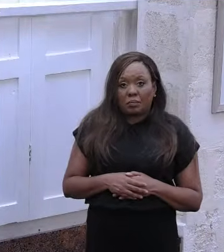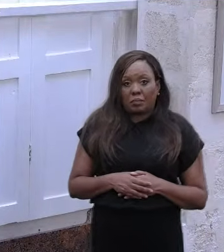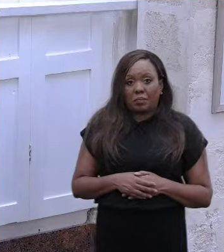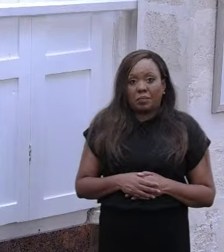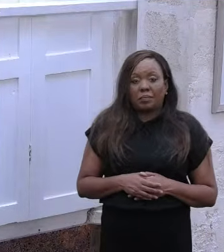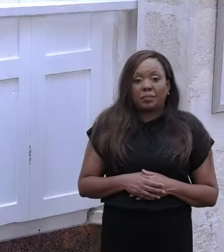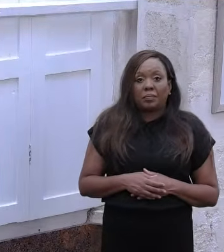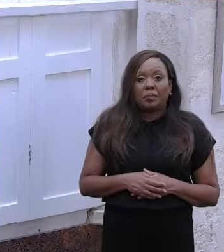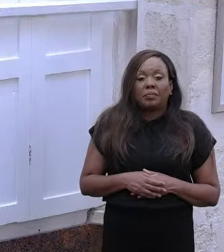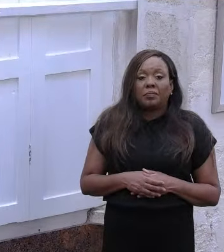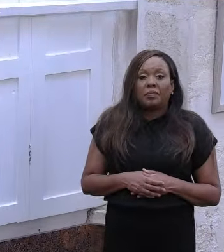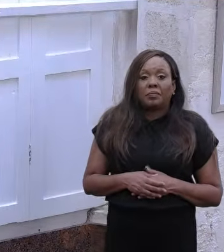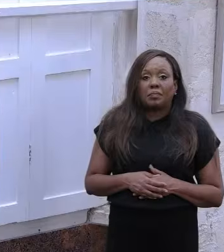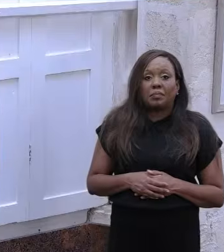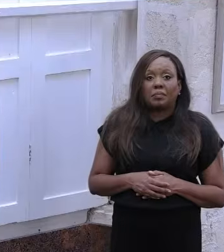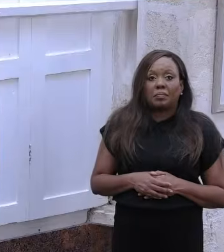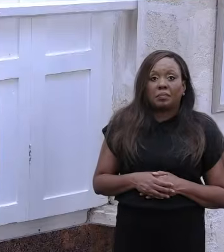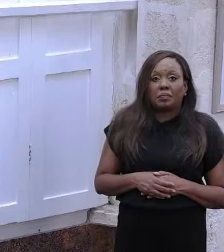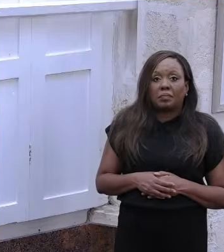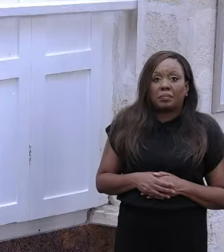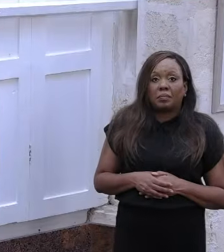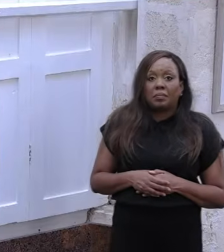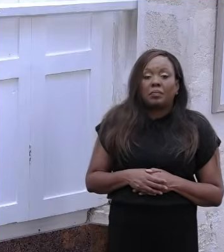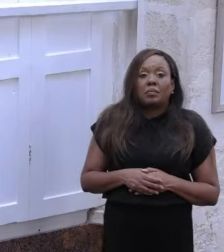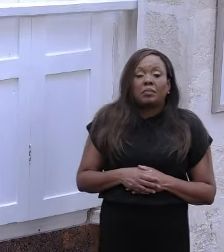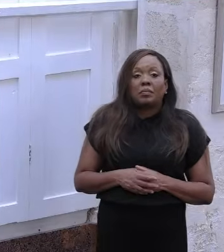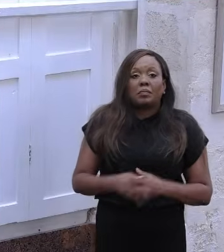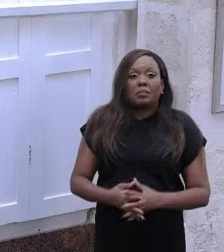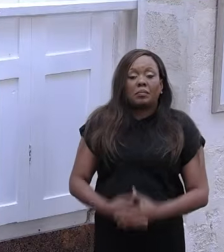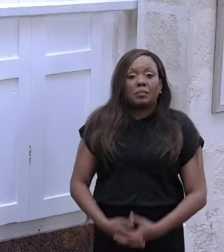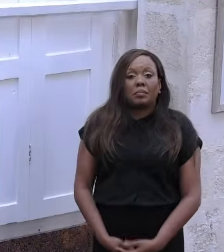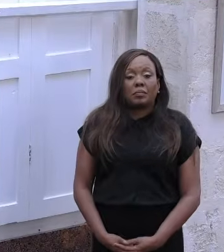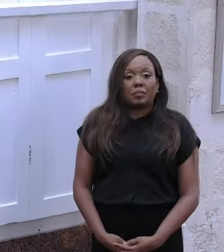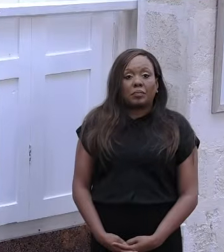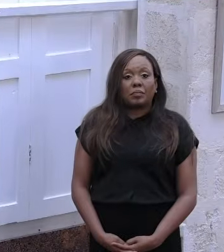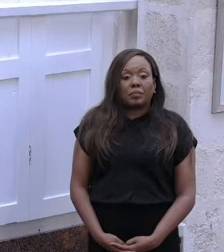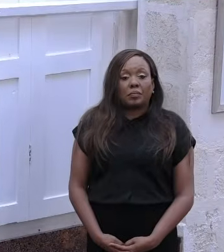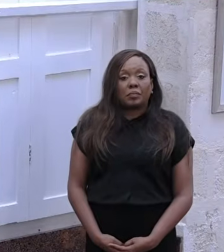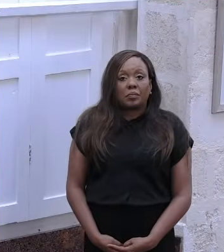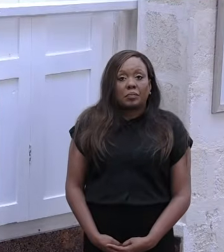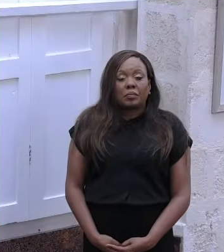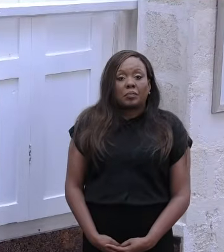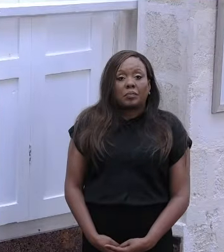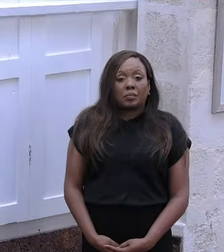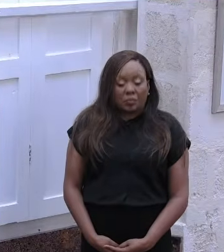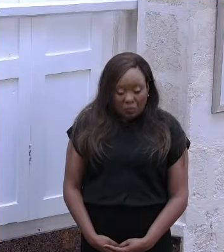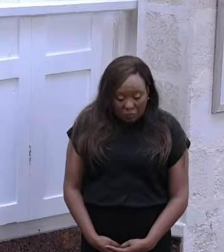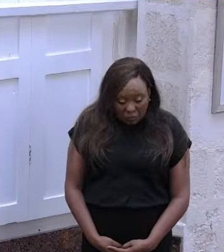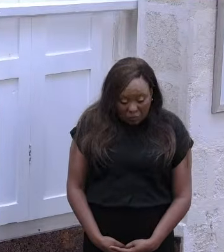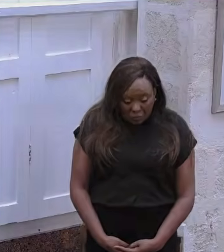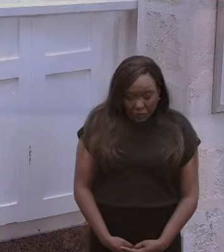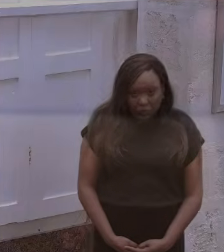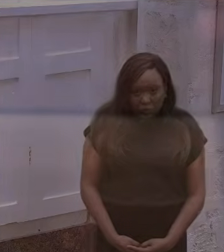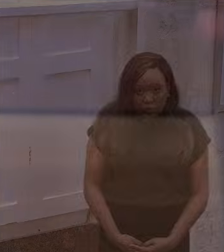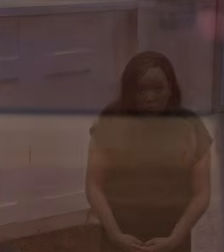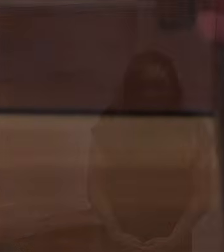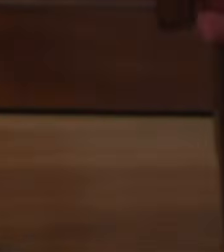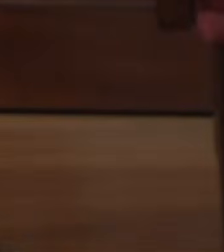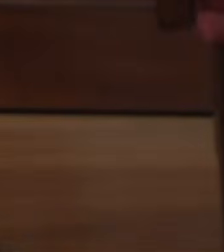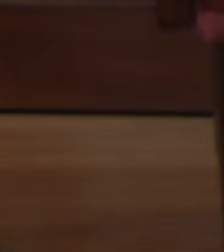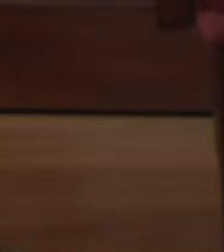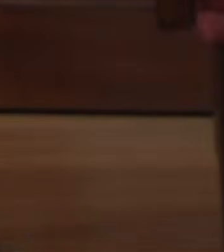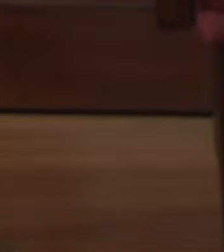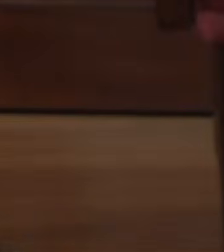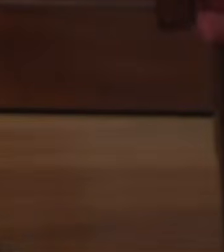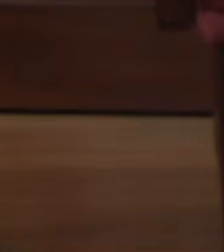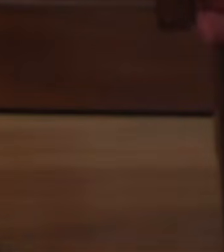So, Clark, it is our duty as instructed as well by Senior Minister, who has